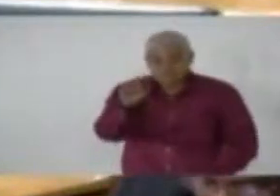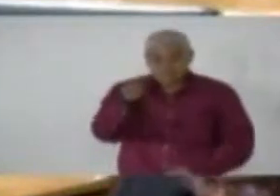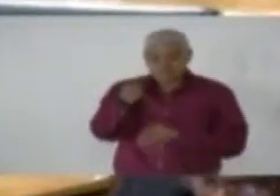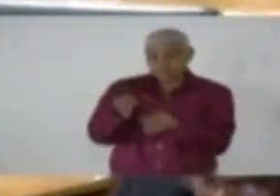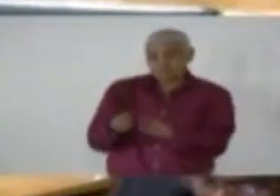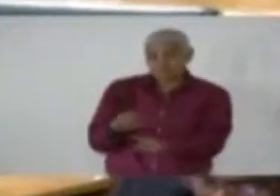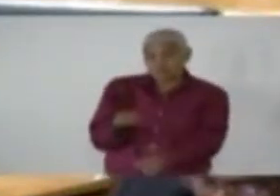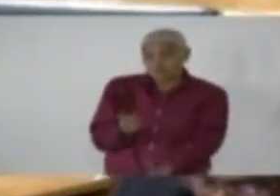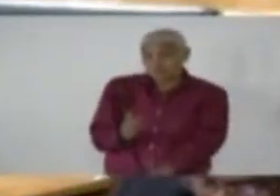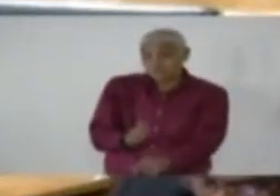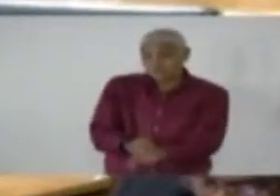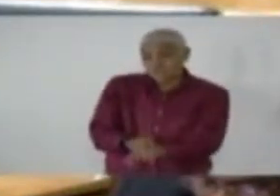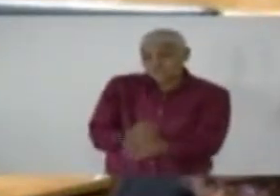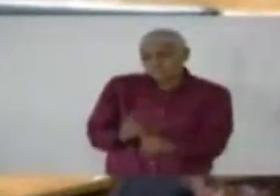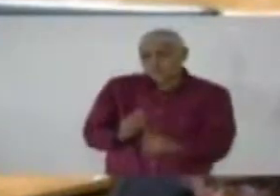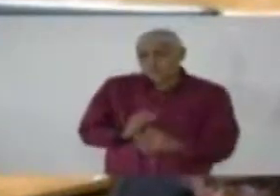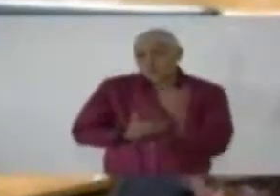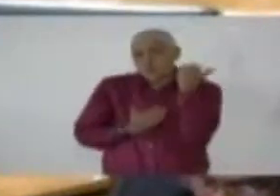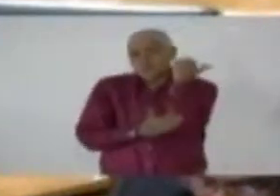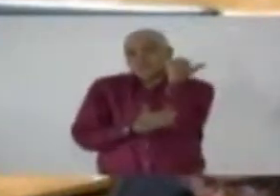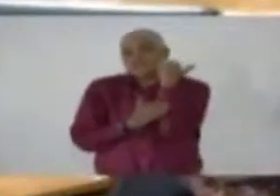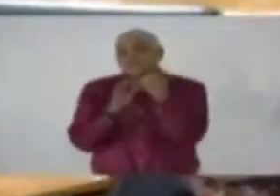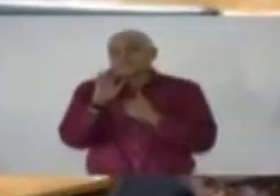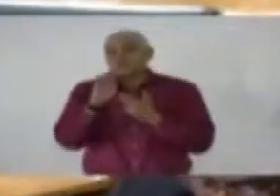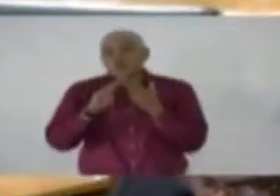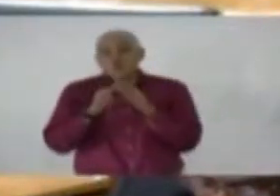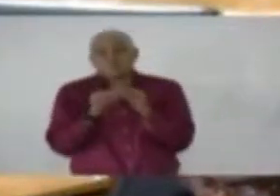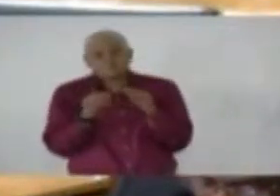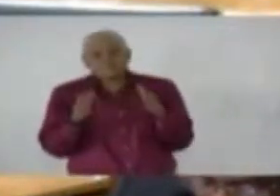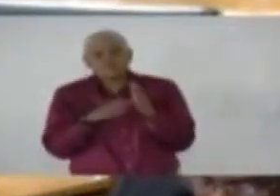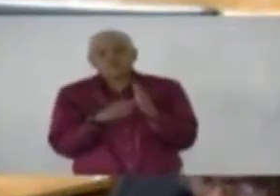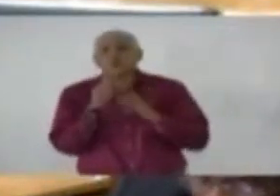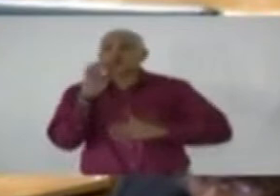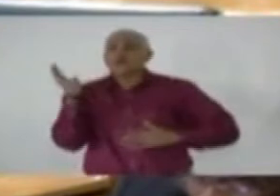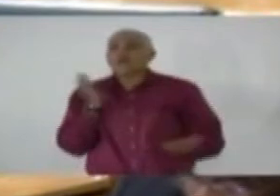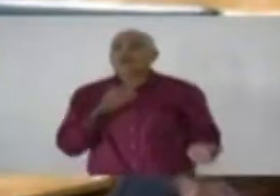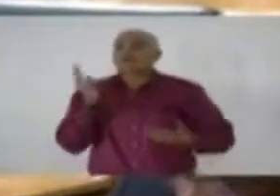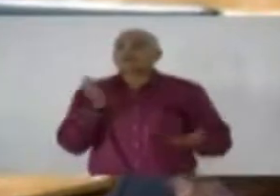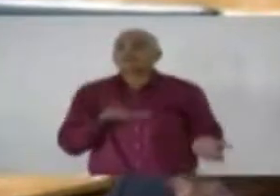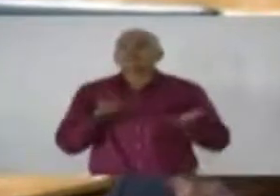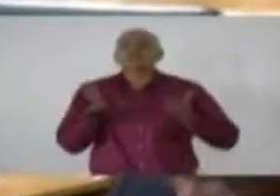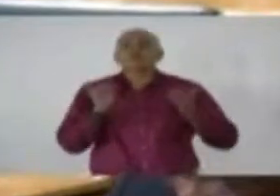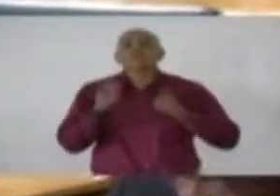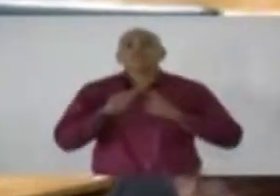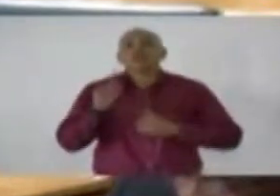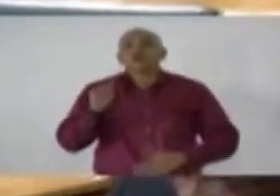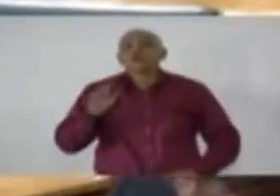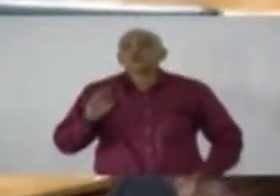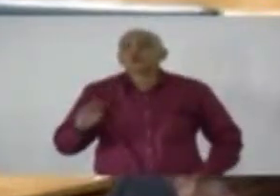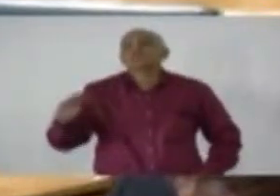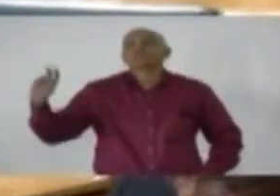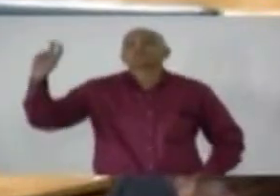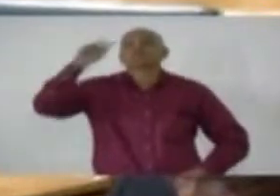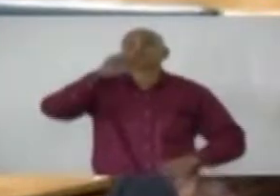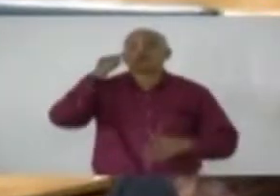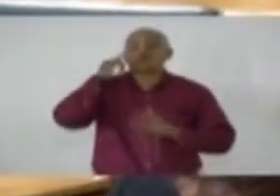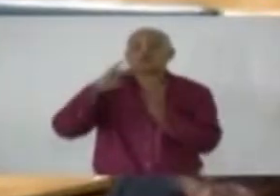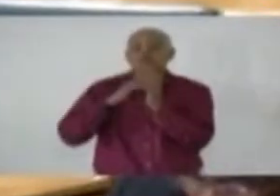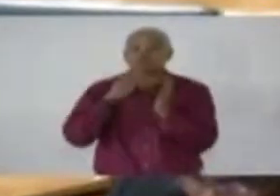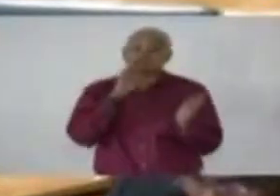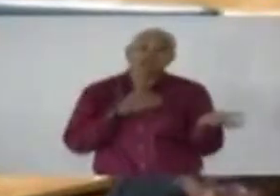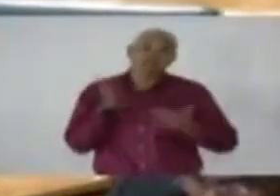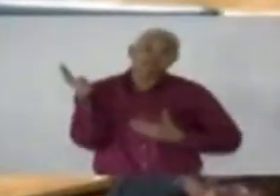from. Maybe it's time that our national figures show export services like tourism and BPO as